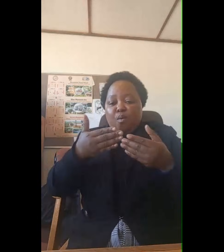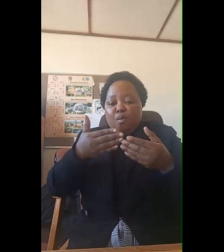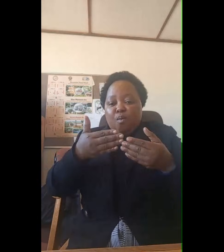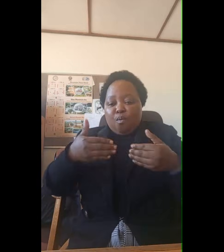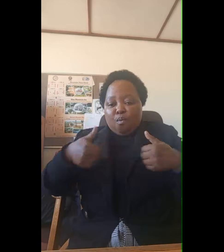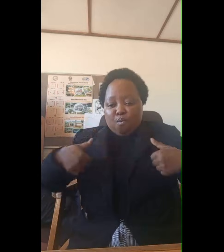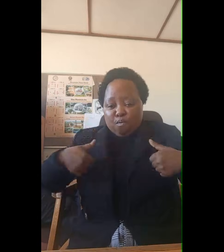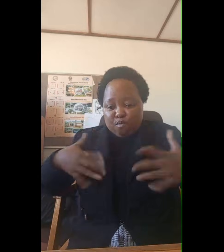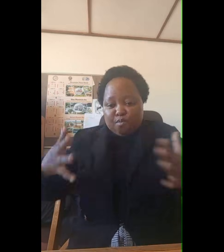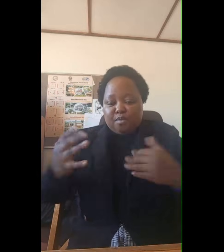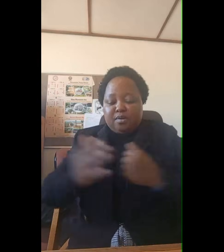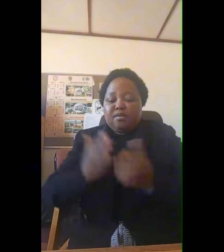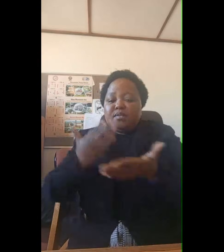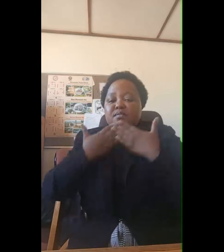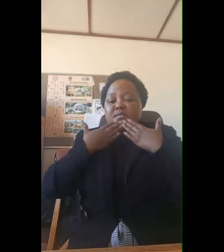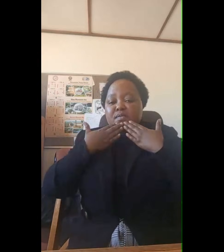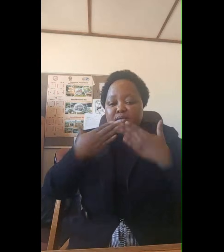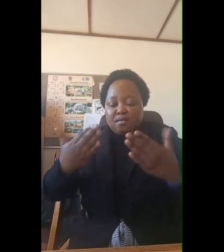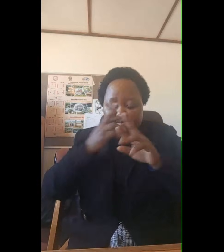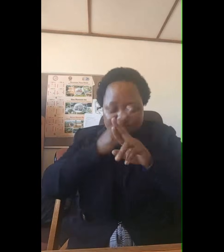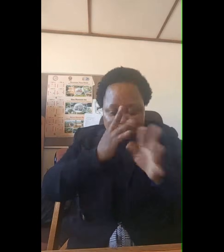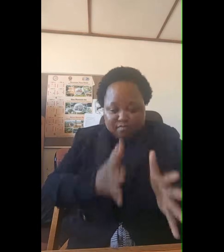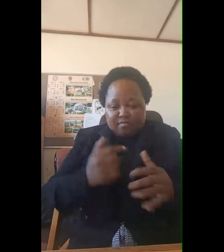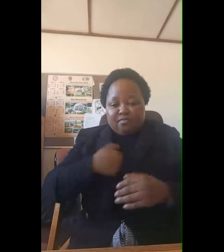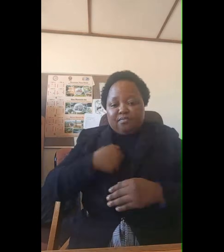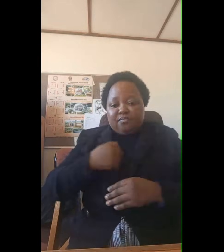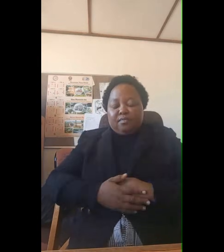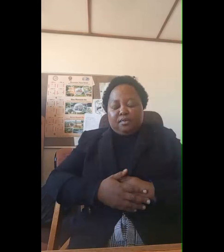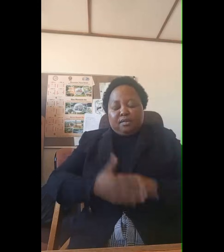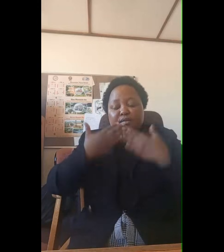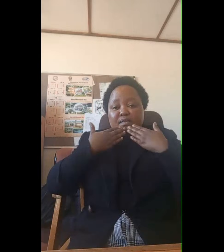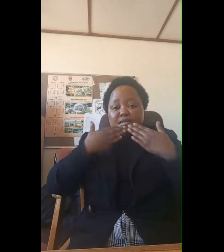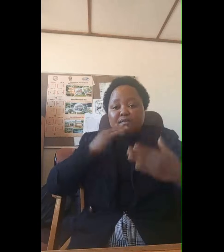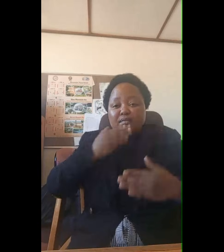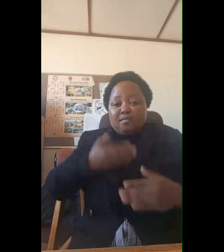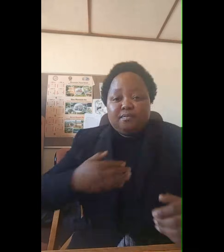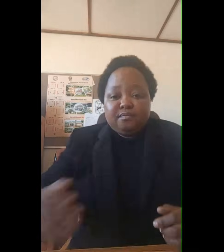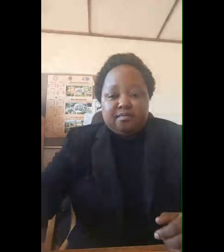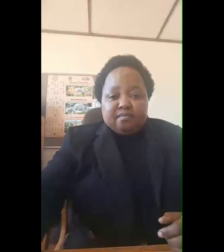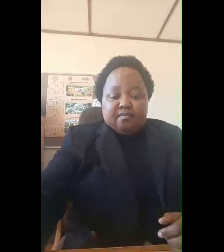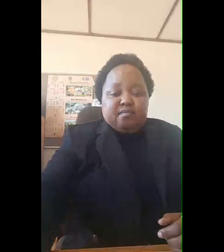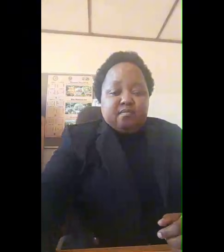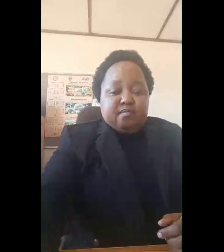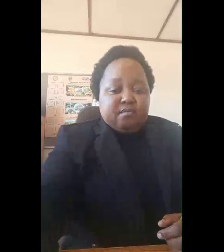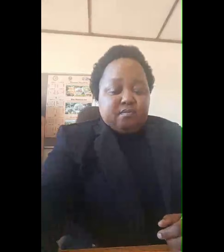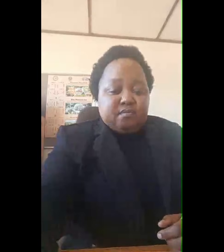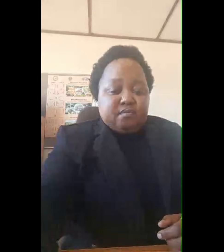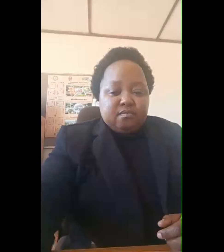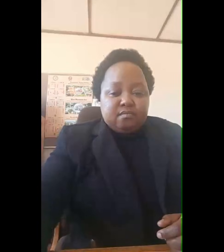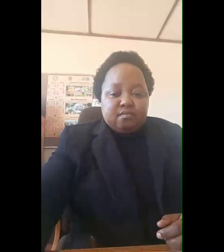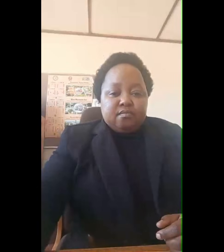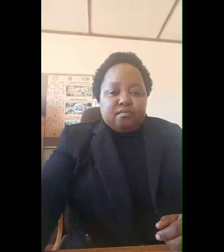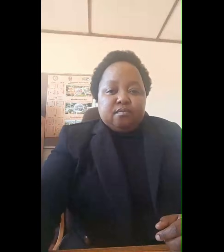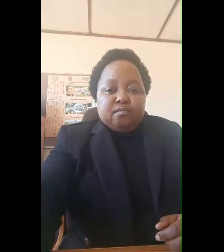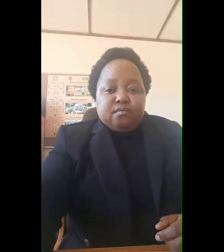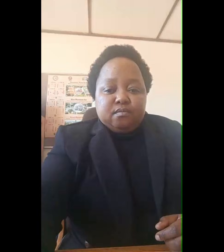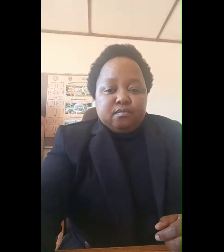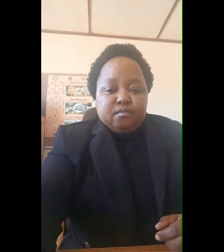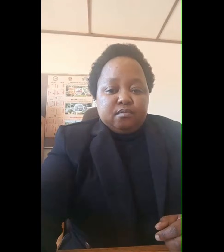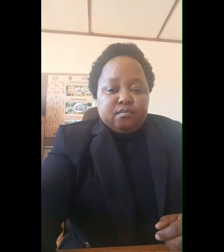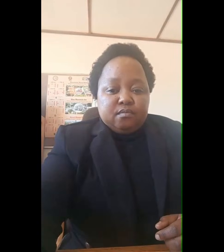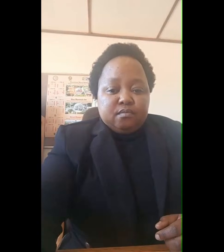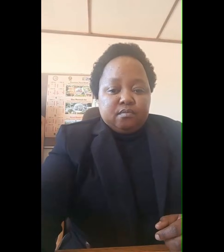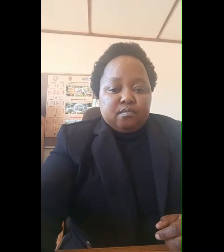Oh, thank you, Honorable DPS, for your inspiring opening remarks and for setting the context for today's discussions.